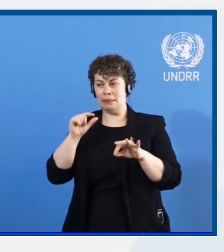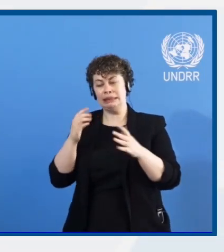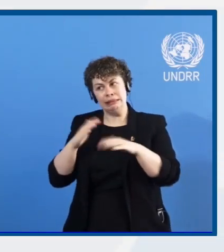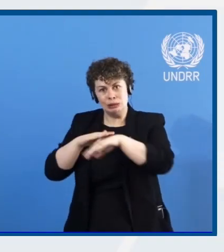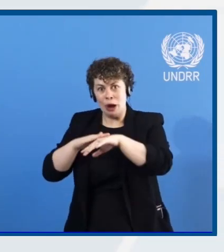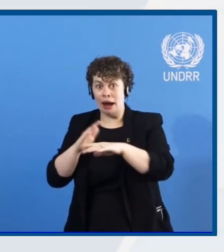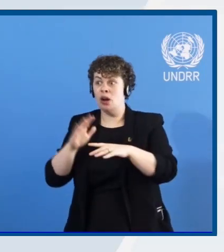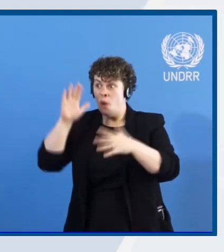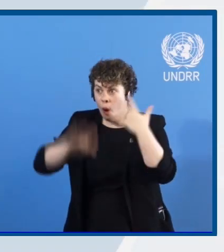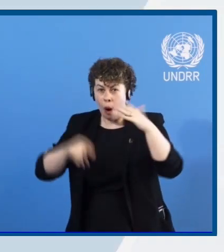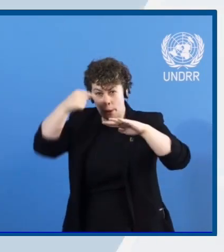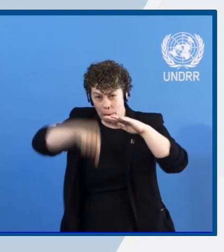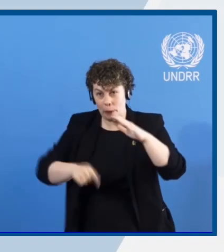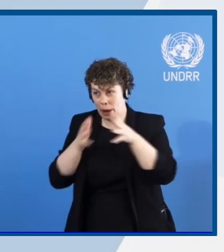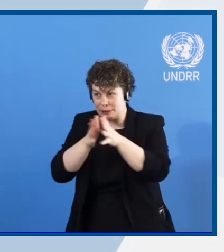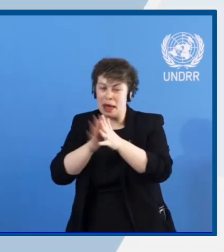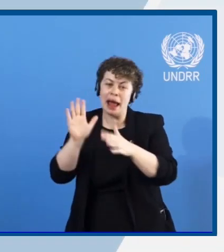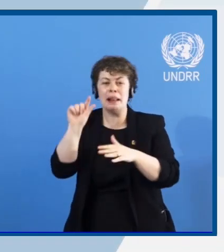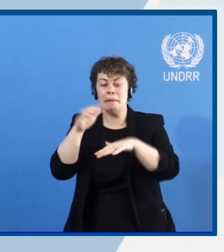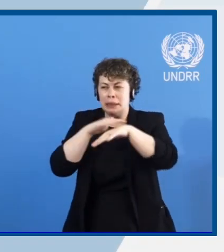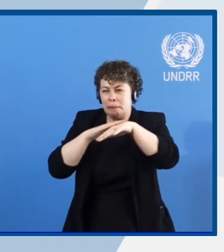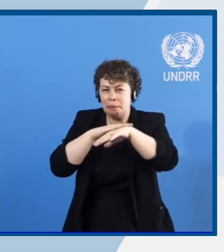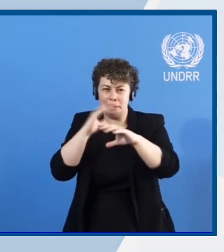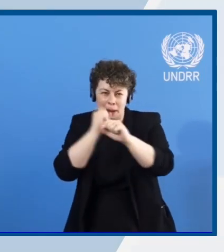among what you were saying, I think the key notion that